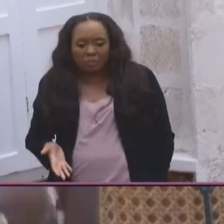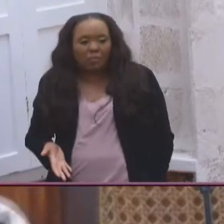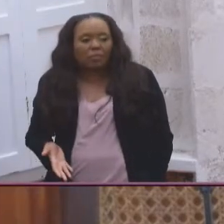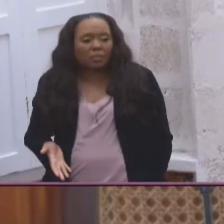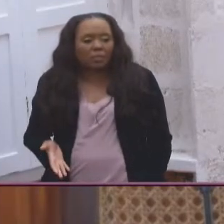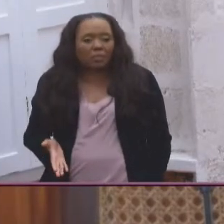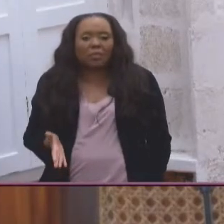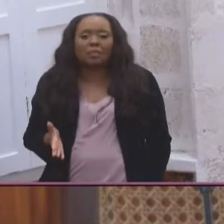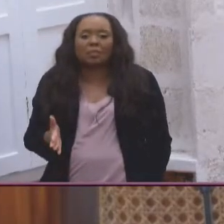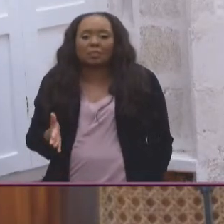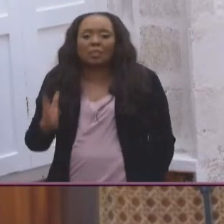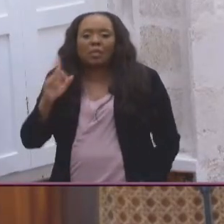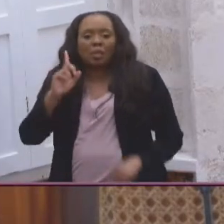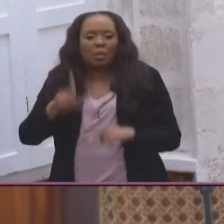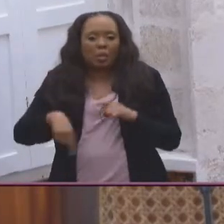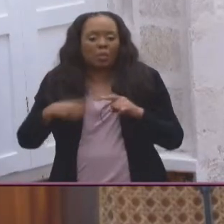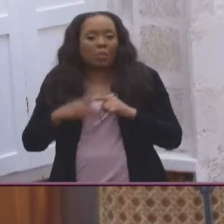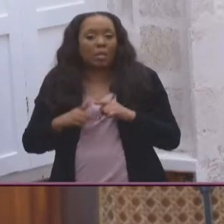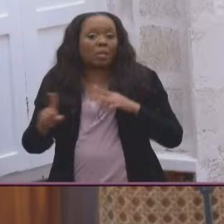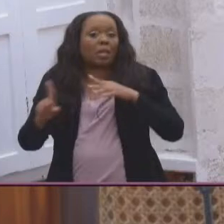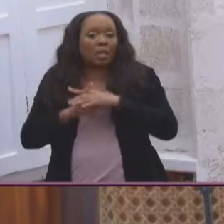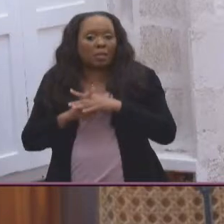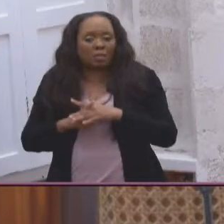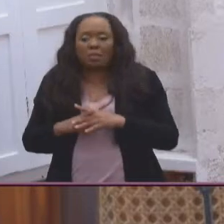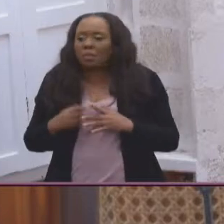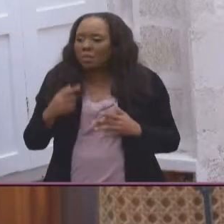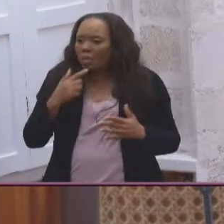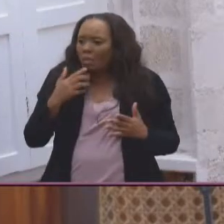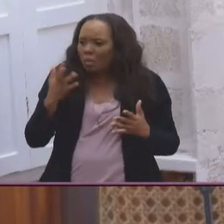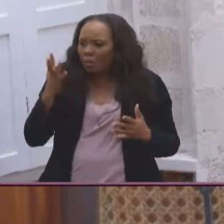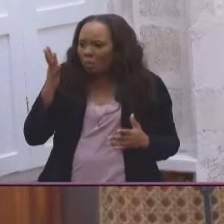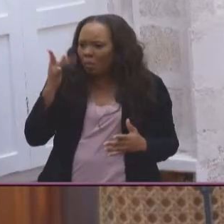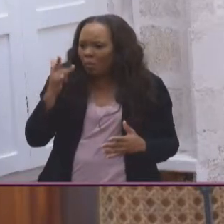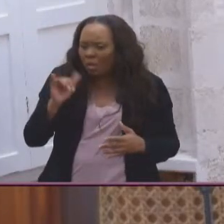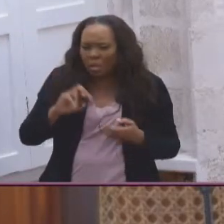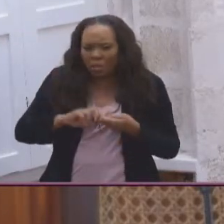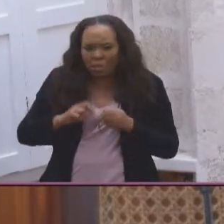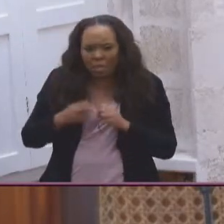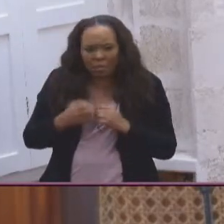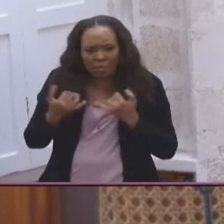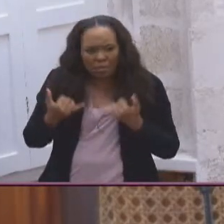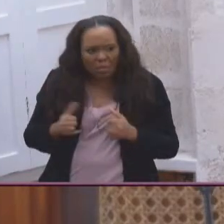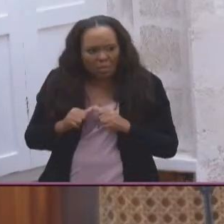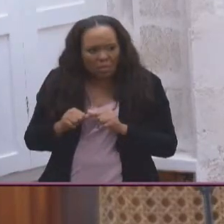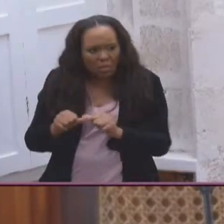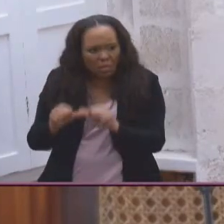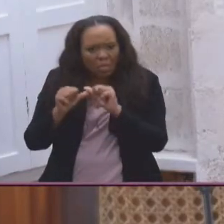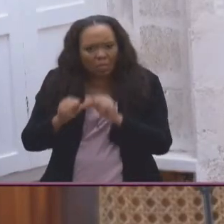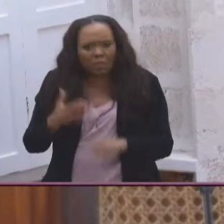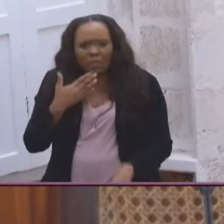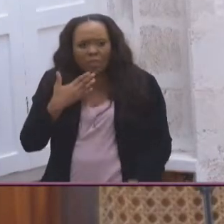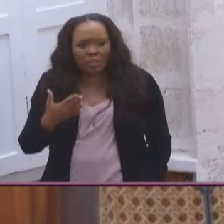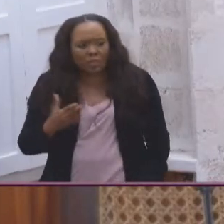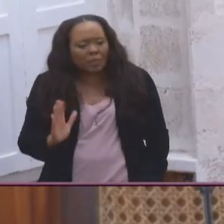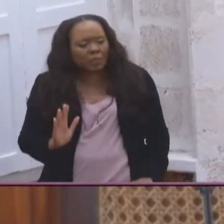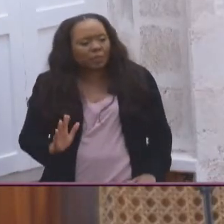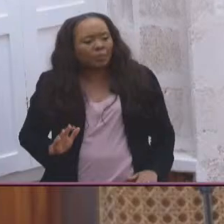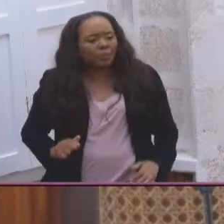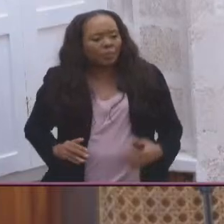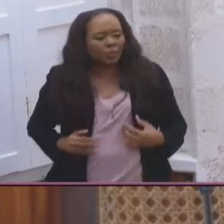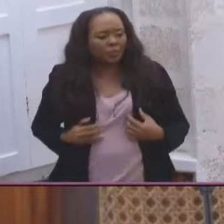the individual why it is that that problem now exists or still exists. Mr. President, I'm much